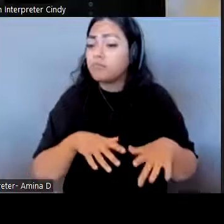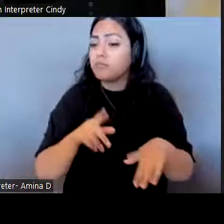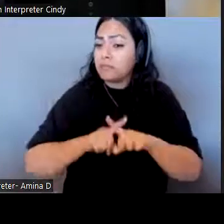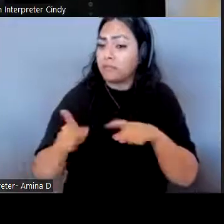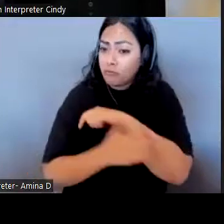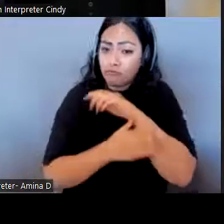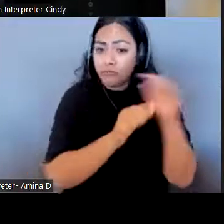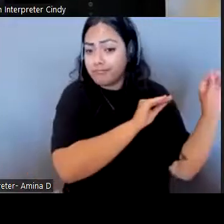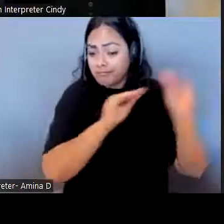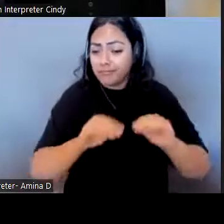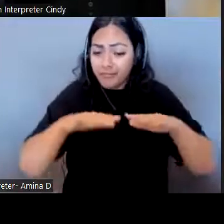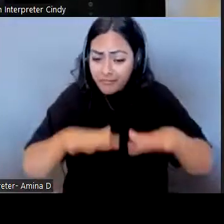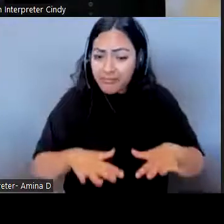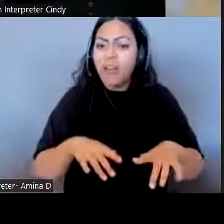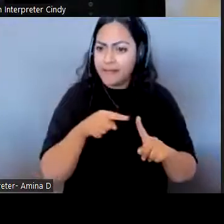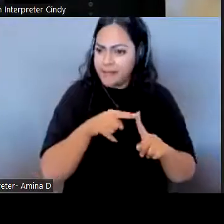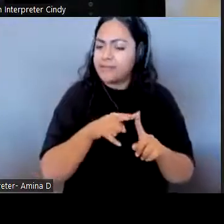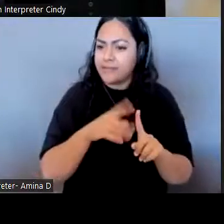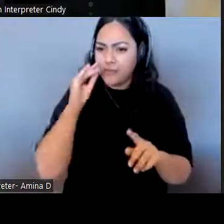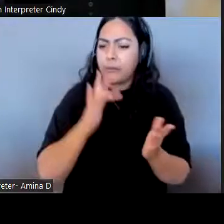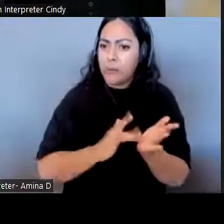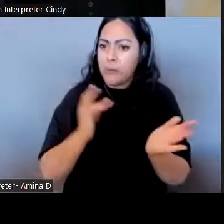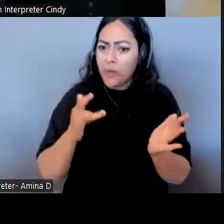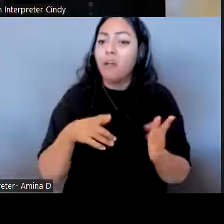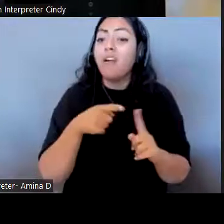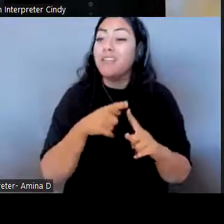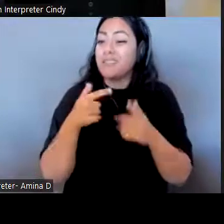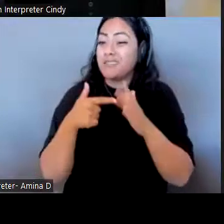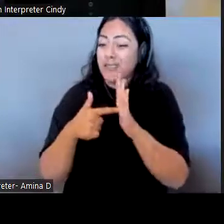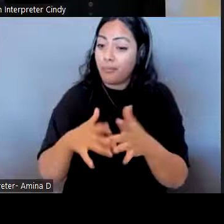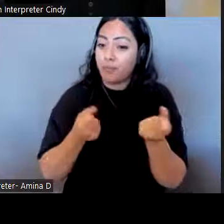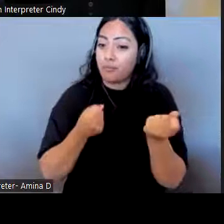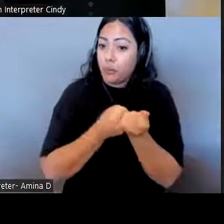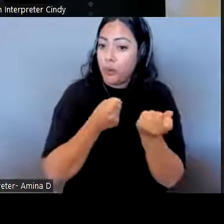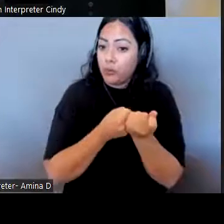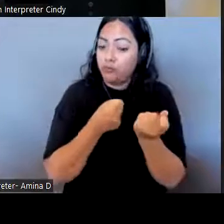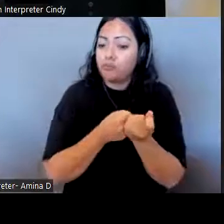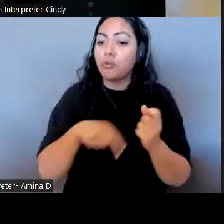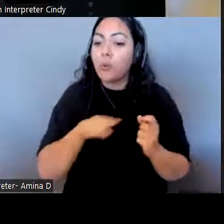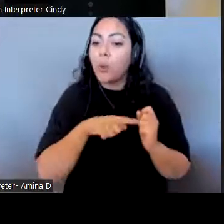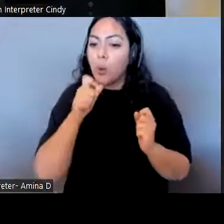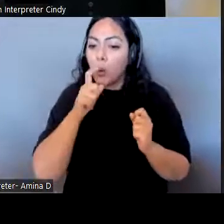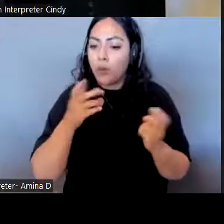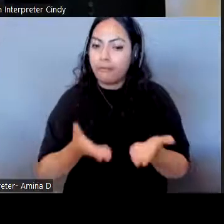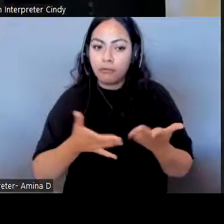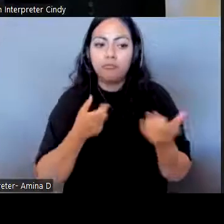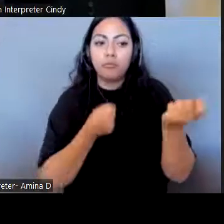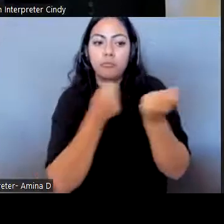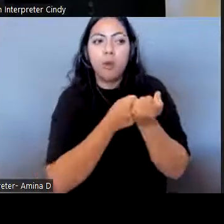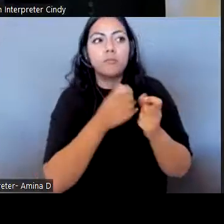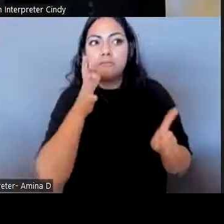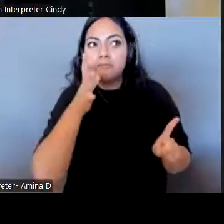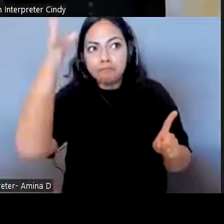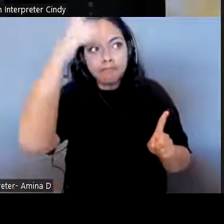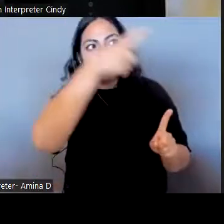the sponsorship rules. So Canadian parental sponsorship rules have an economic dependency requirement on adult children for